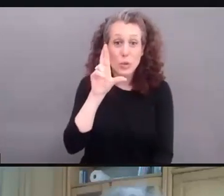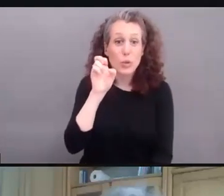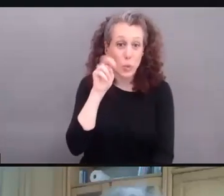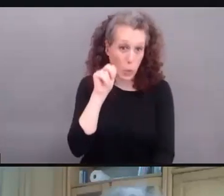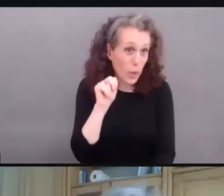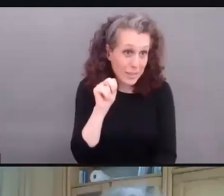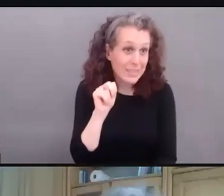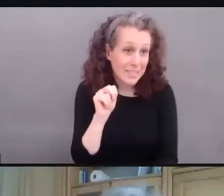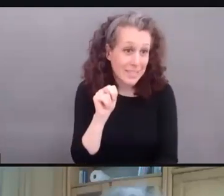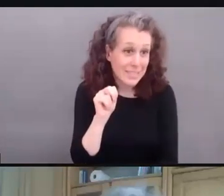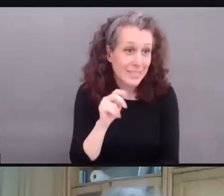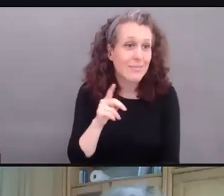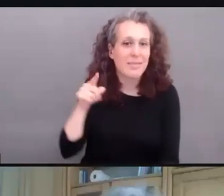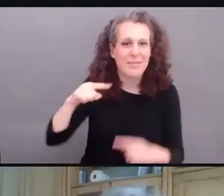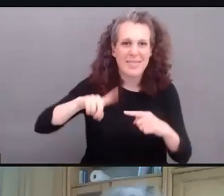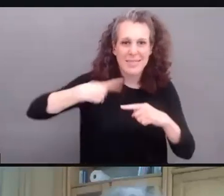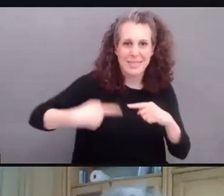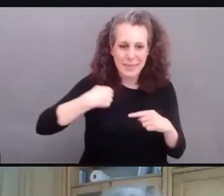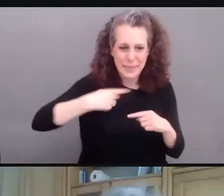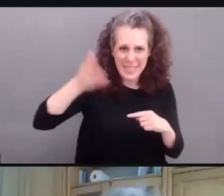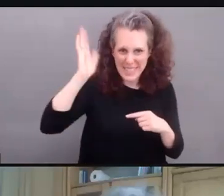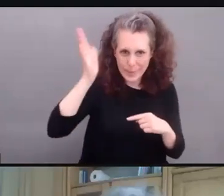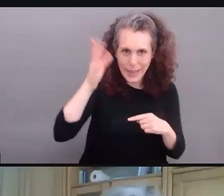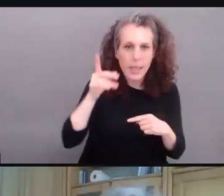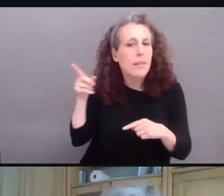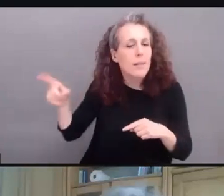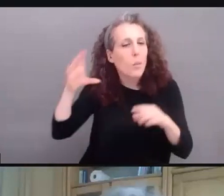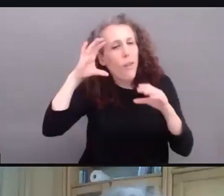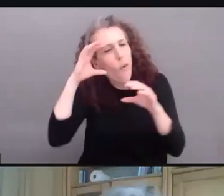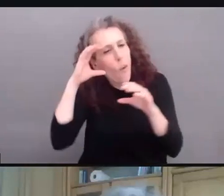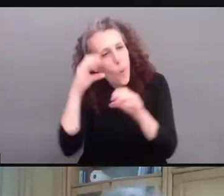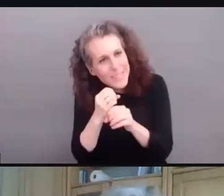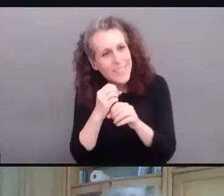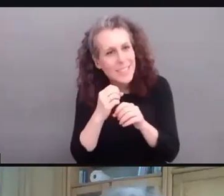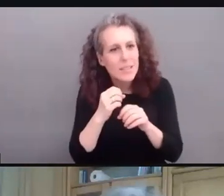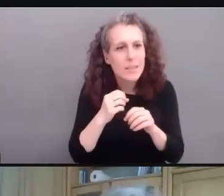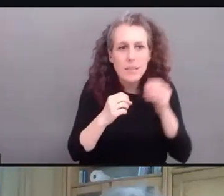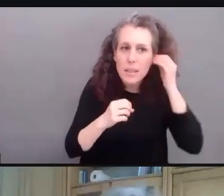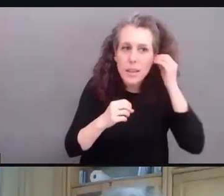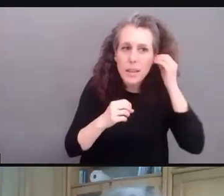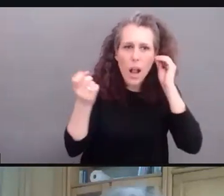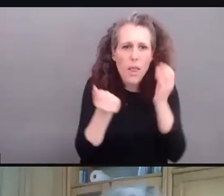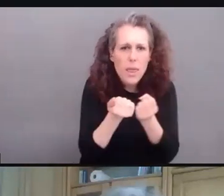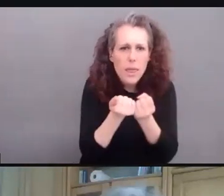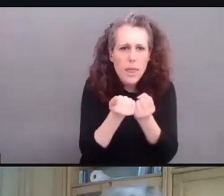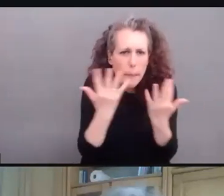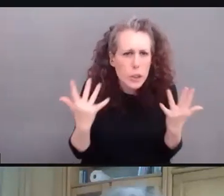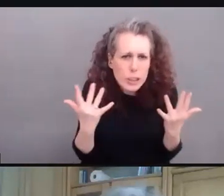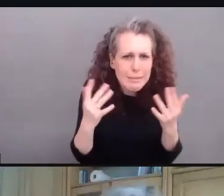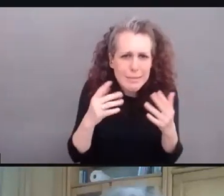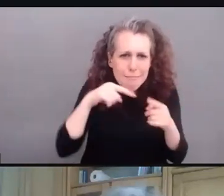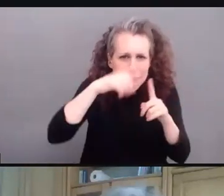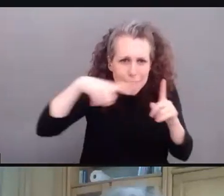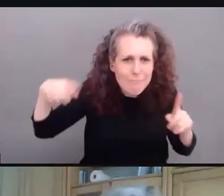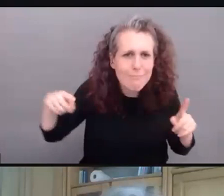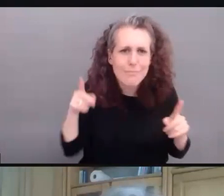my continuing speaker, mainly focusing on the figures with the nice design of all the